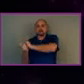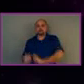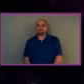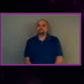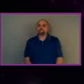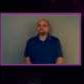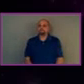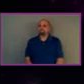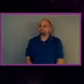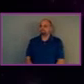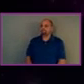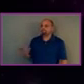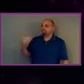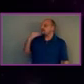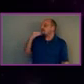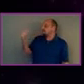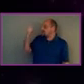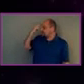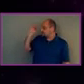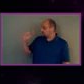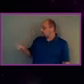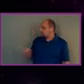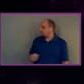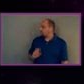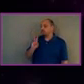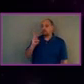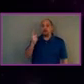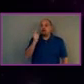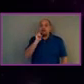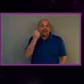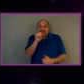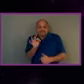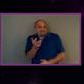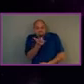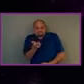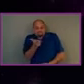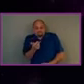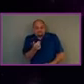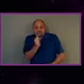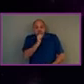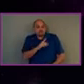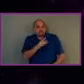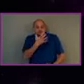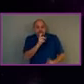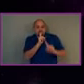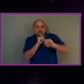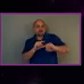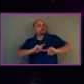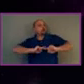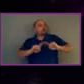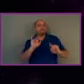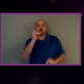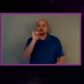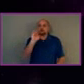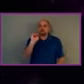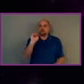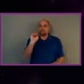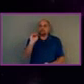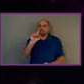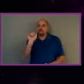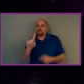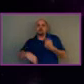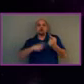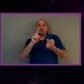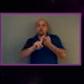Thank you for that. And so, ladies, this is really for whoever wants to take it, but Jim Bloodworth on YouTube asks, when is the launch and on